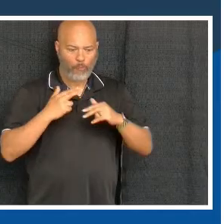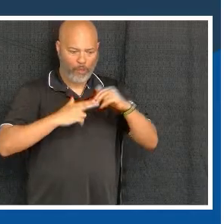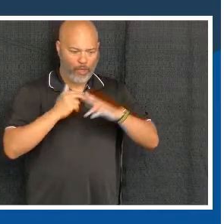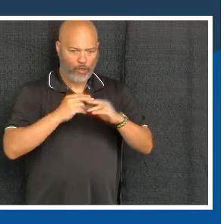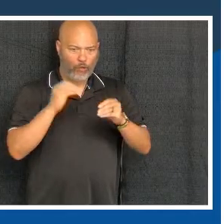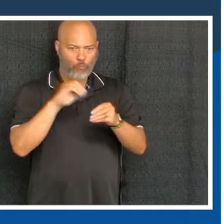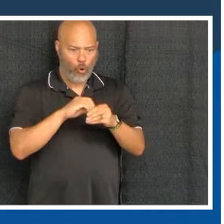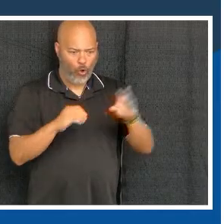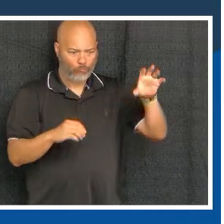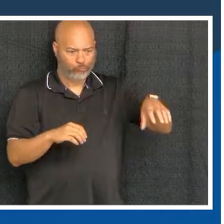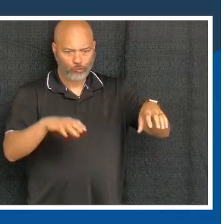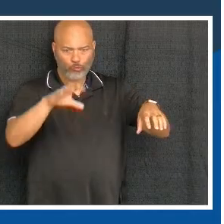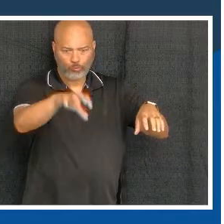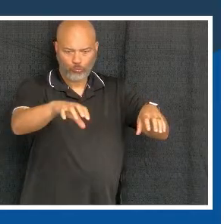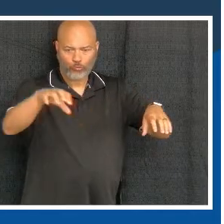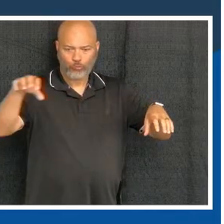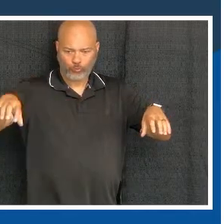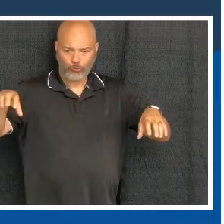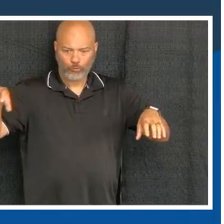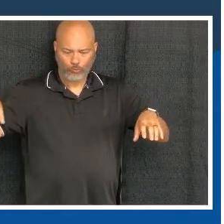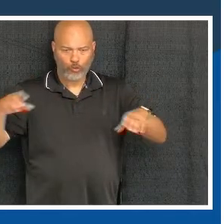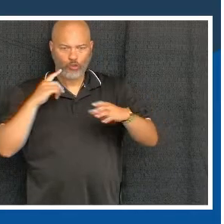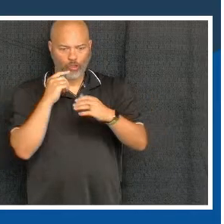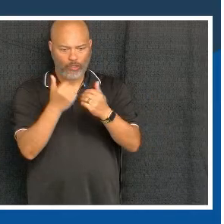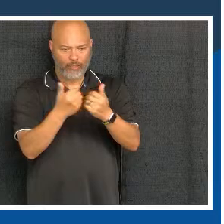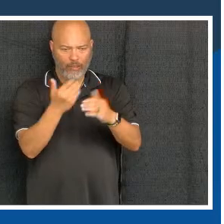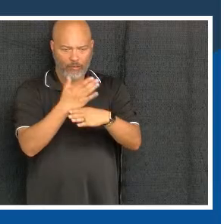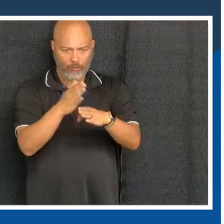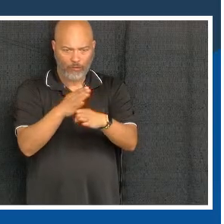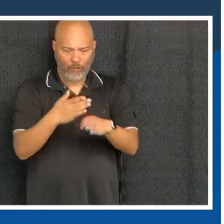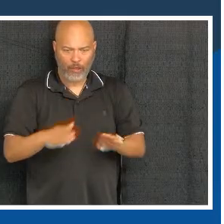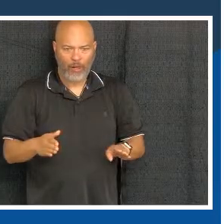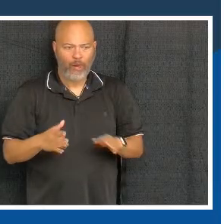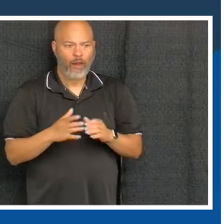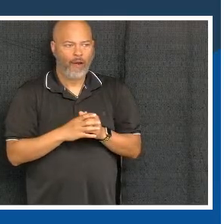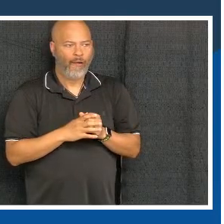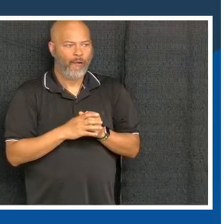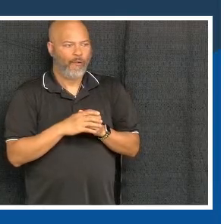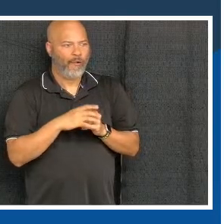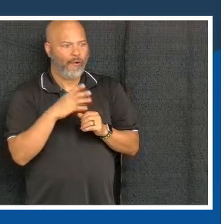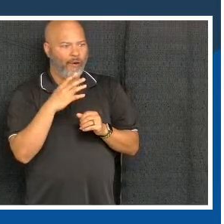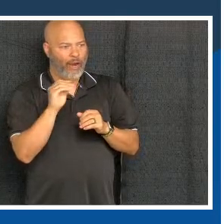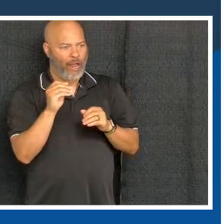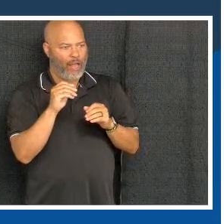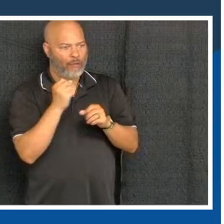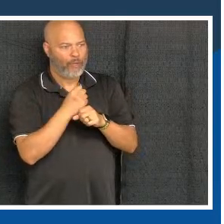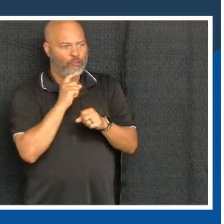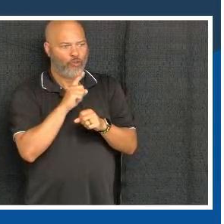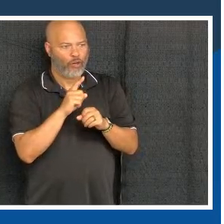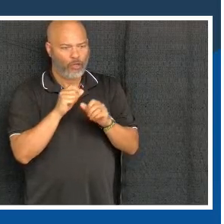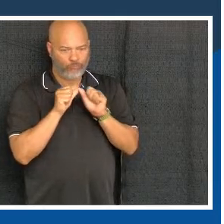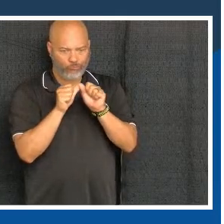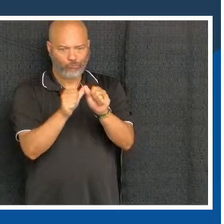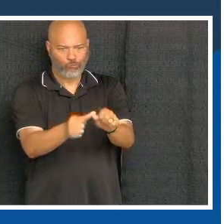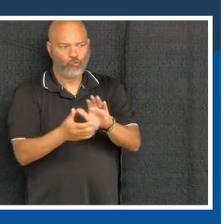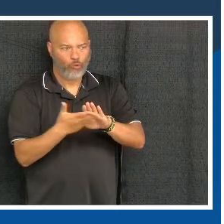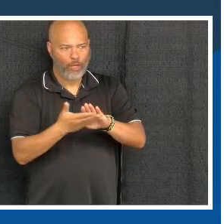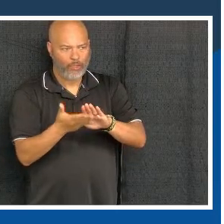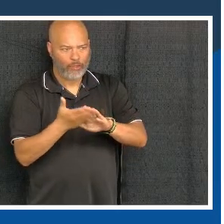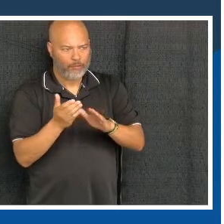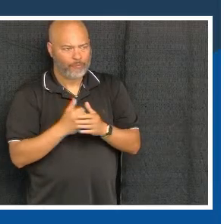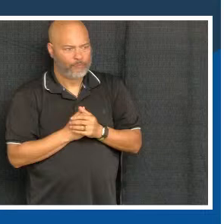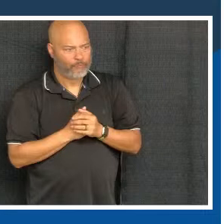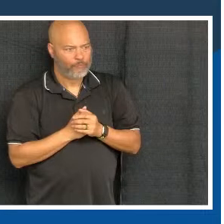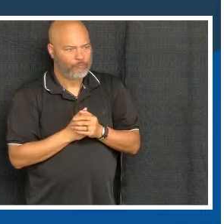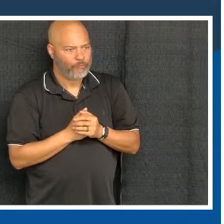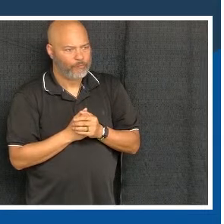substations to serve the load, but also for redundancy and resiliency of our system. So what we're